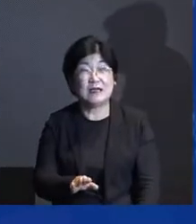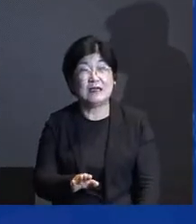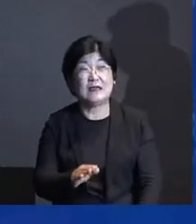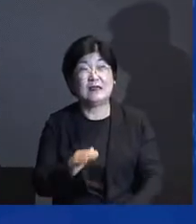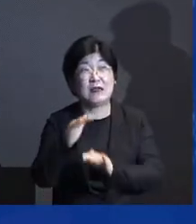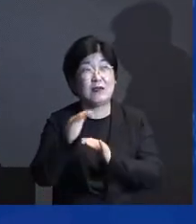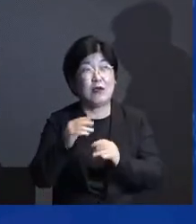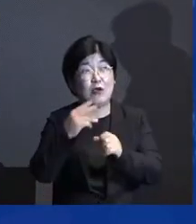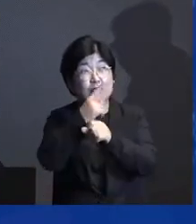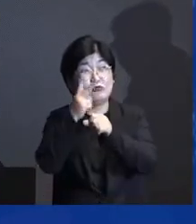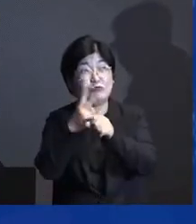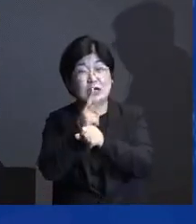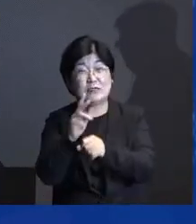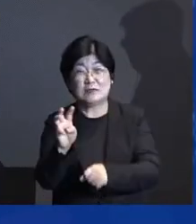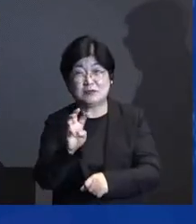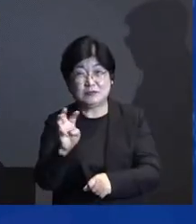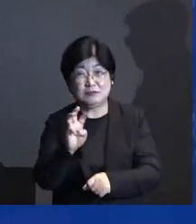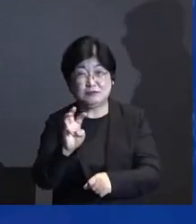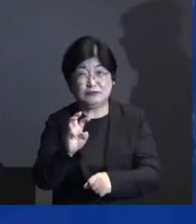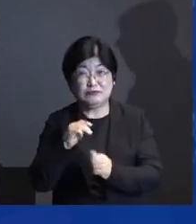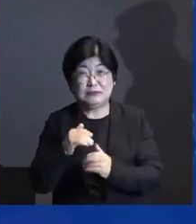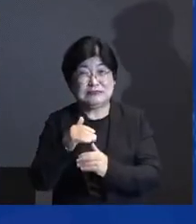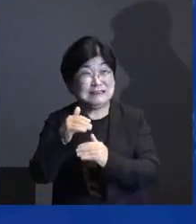2.5 hours. And so far, we have used